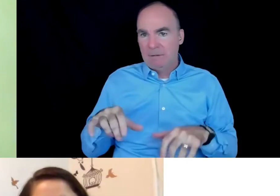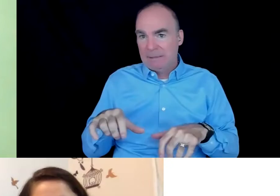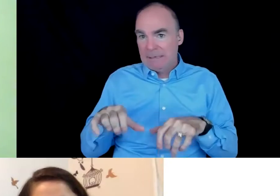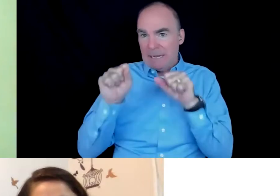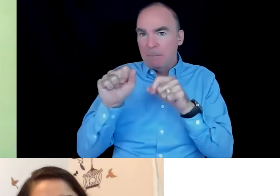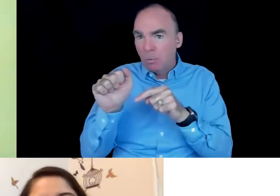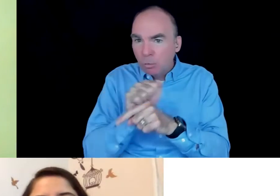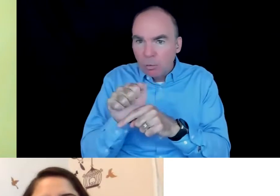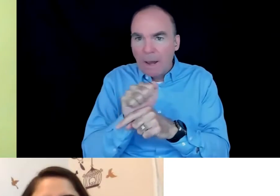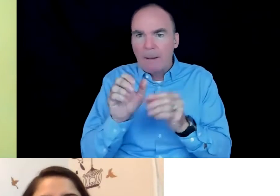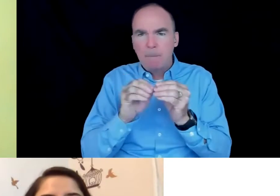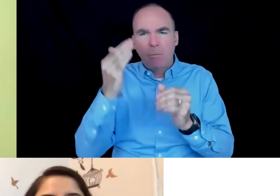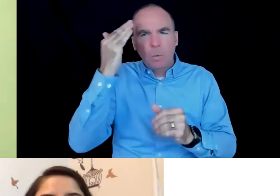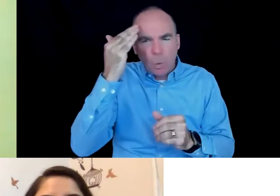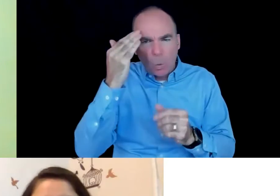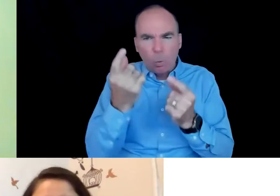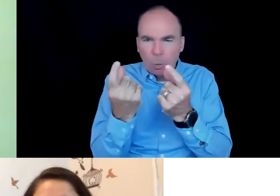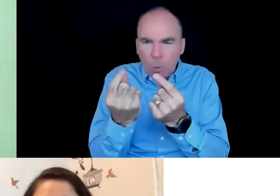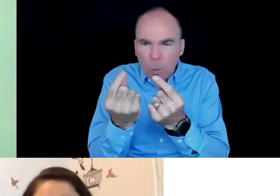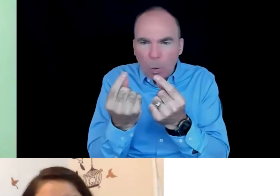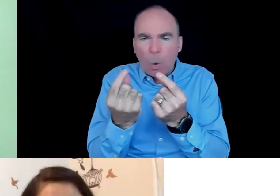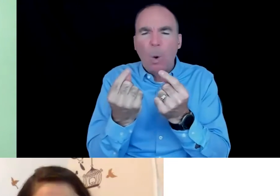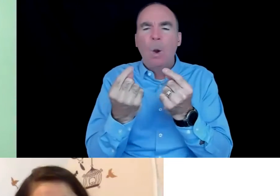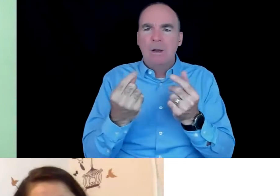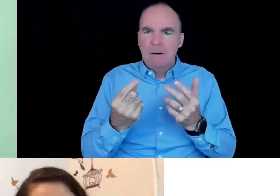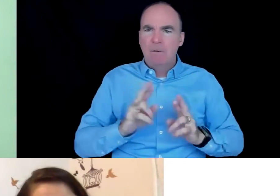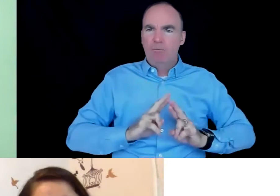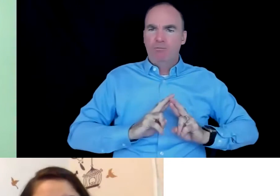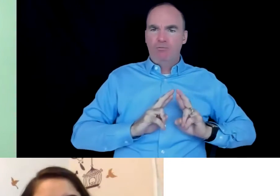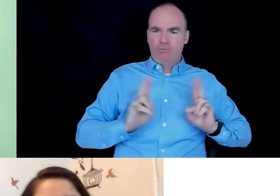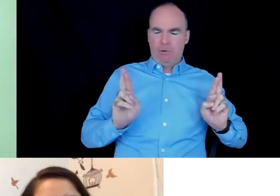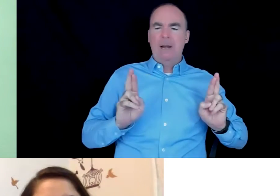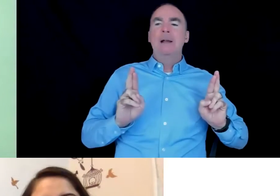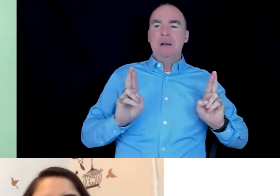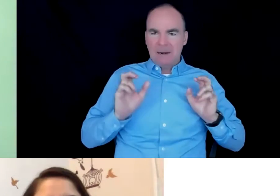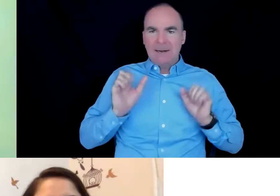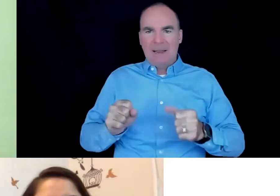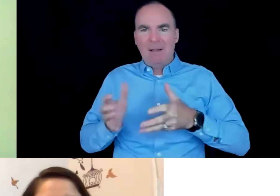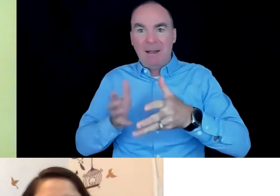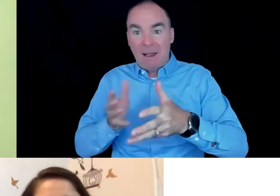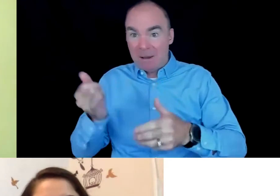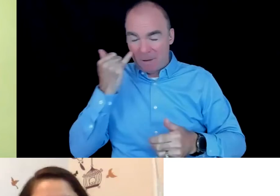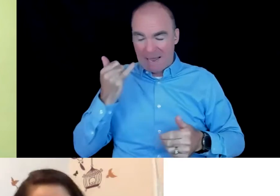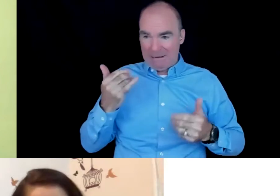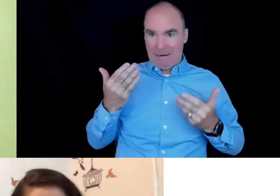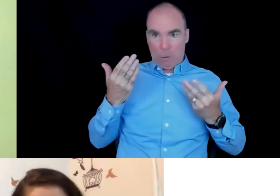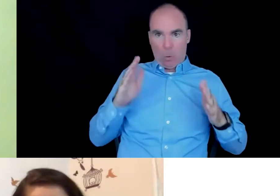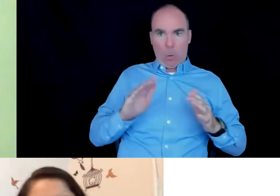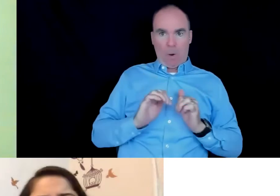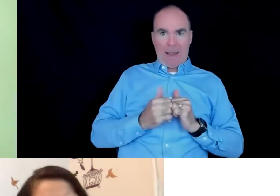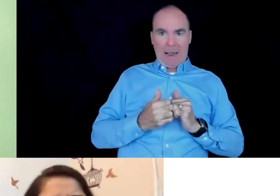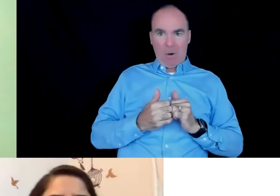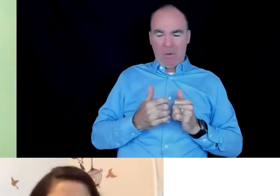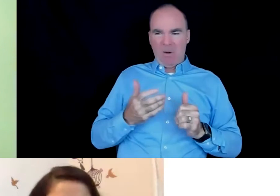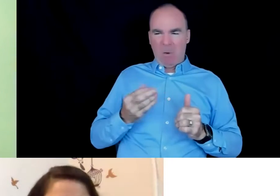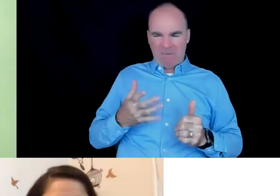also be mindful of. If we cannot support or help certain kind of community, we have to be really, really honest about it